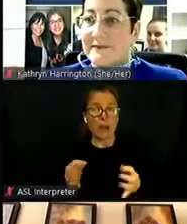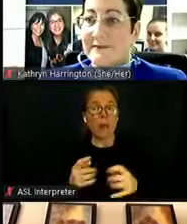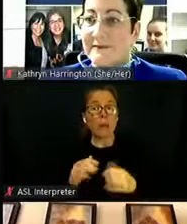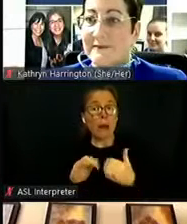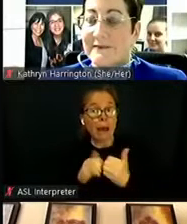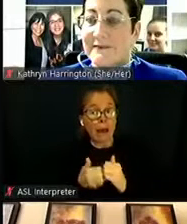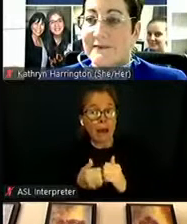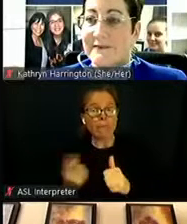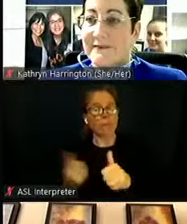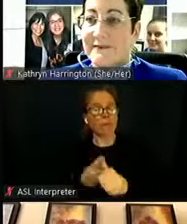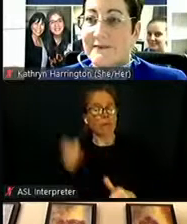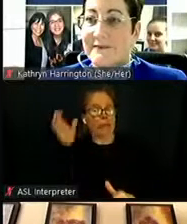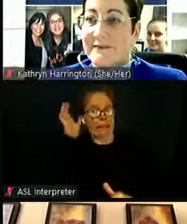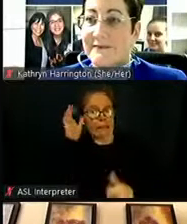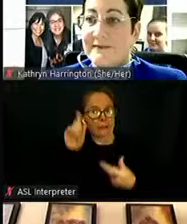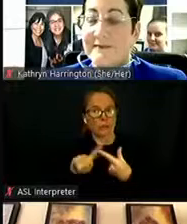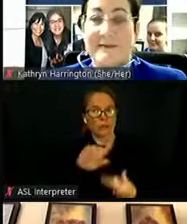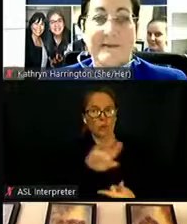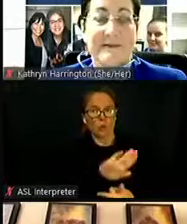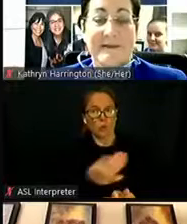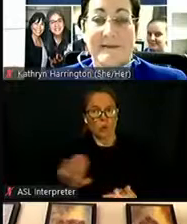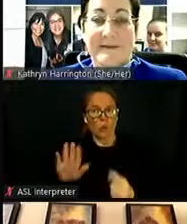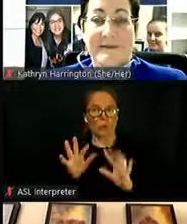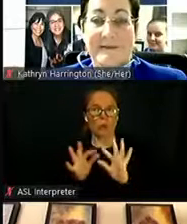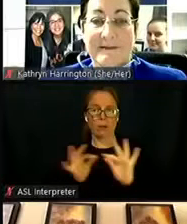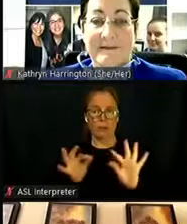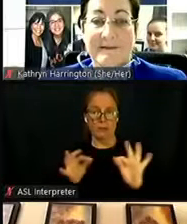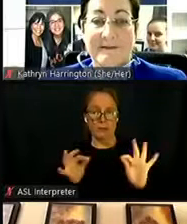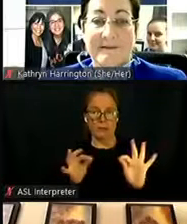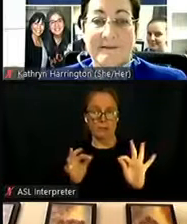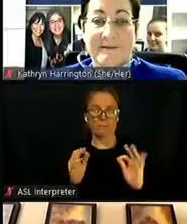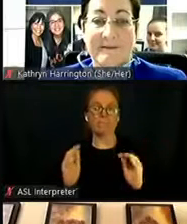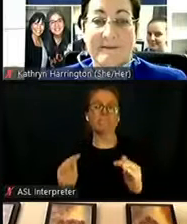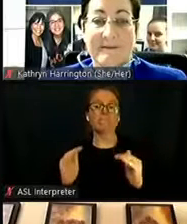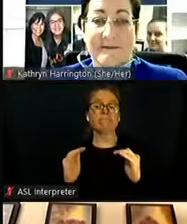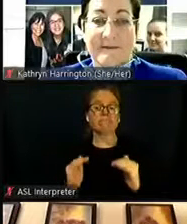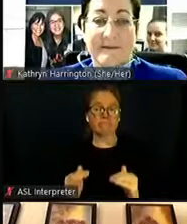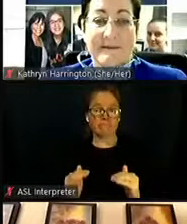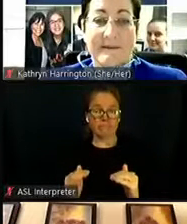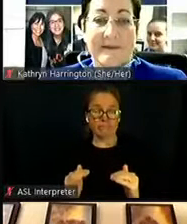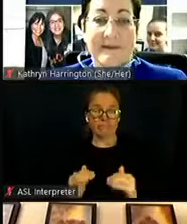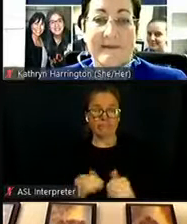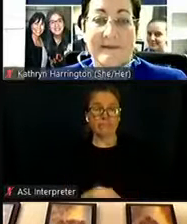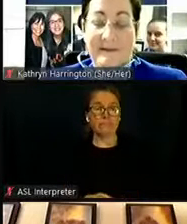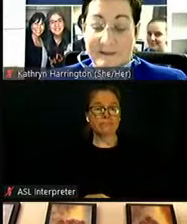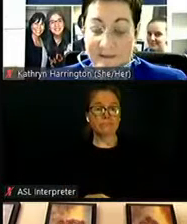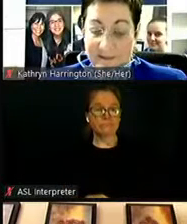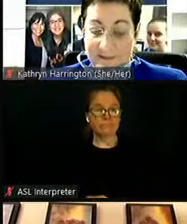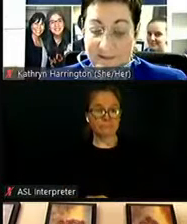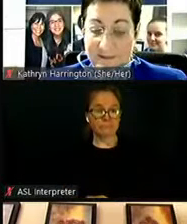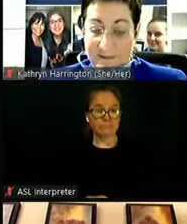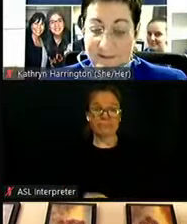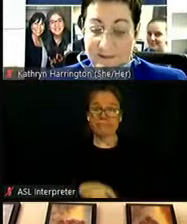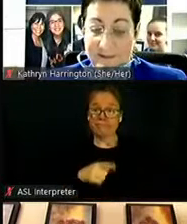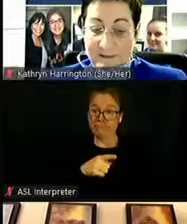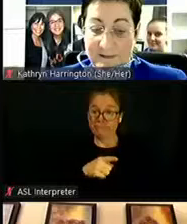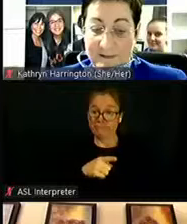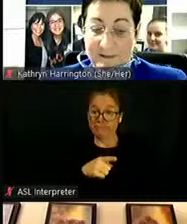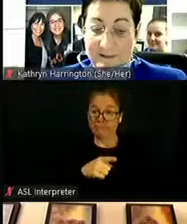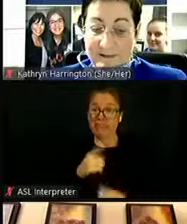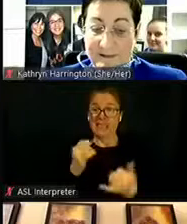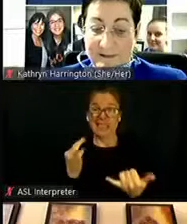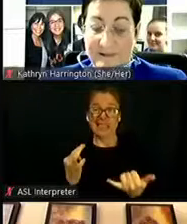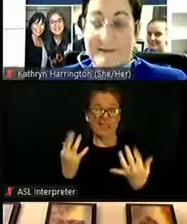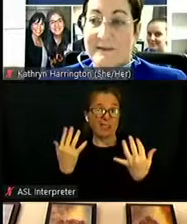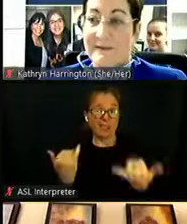community. Next slide, please. And what's on this slide is if you do not get your questions